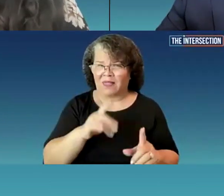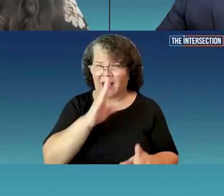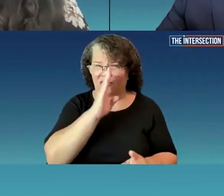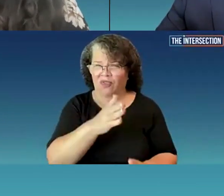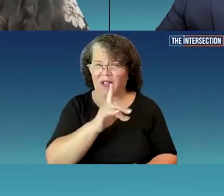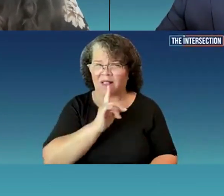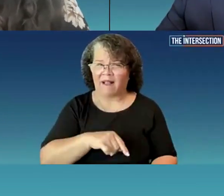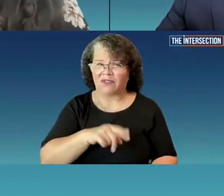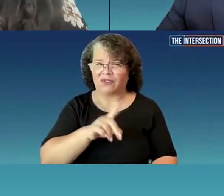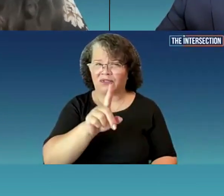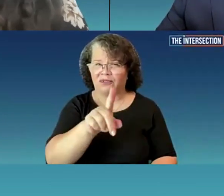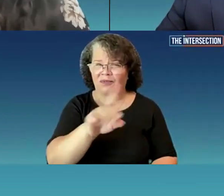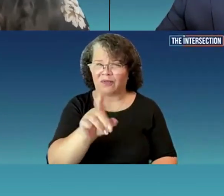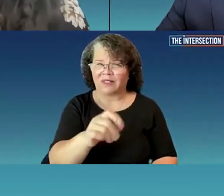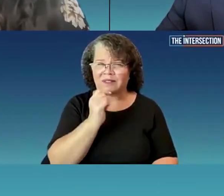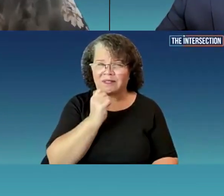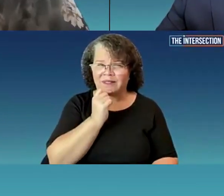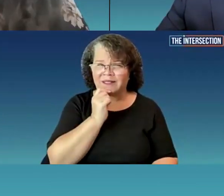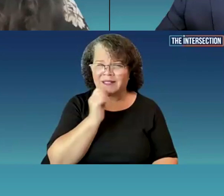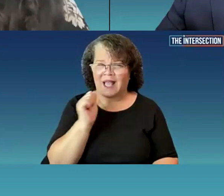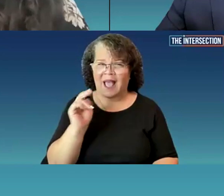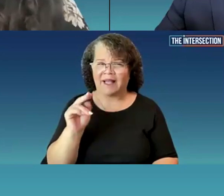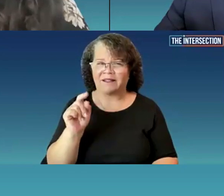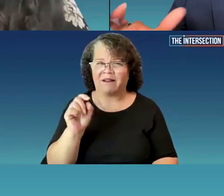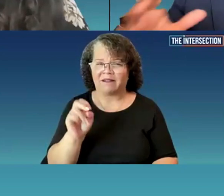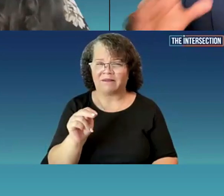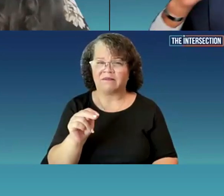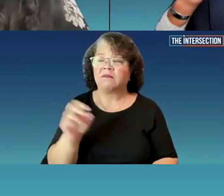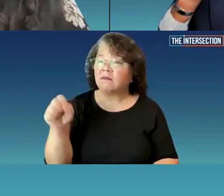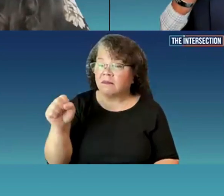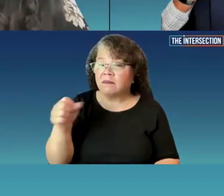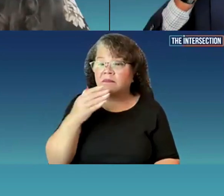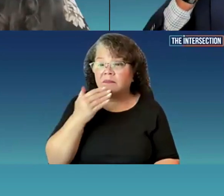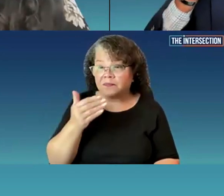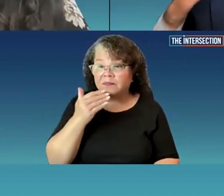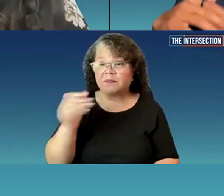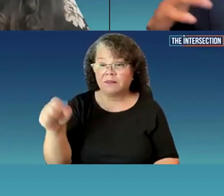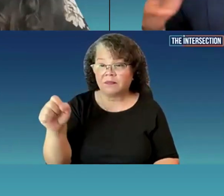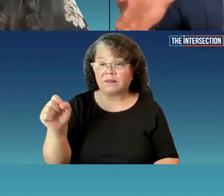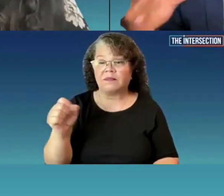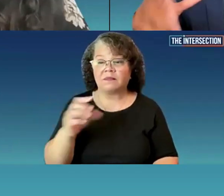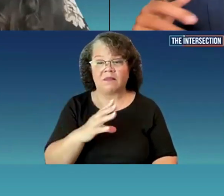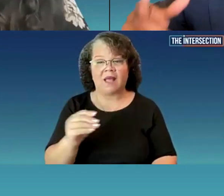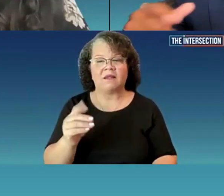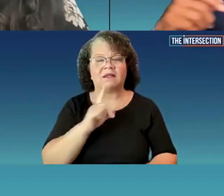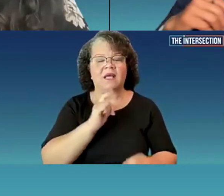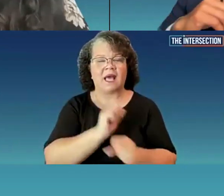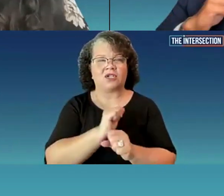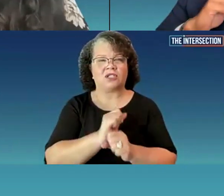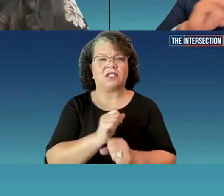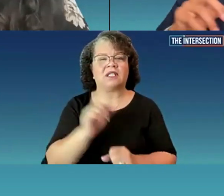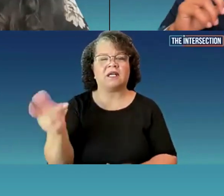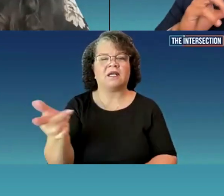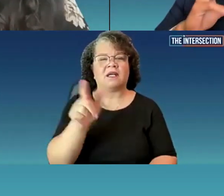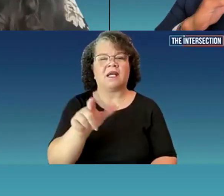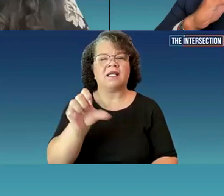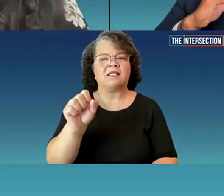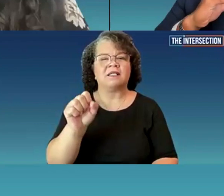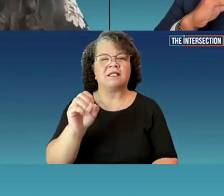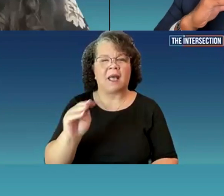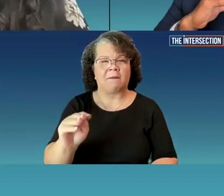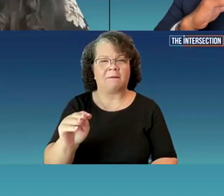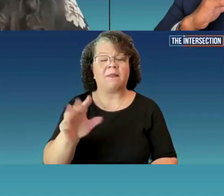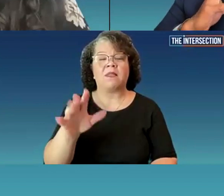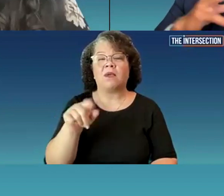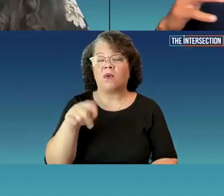question, but Yeah, it's good. It's good. And I'm going to have Sam go next, because I